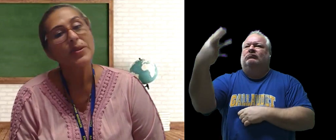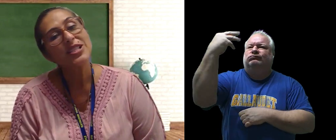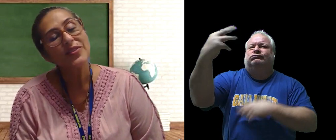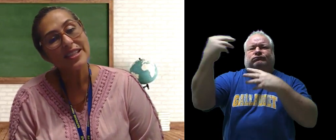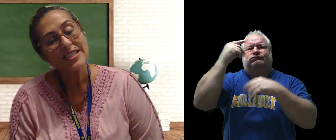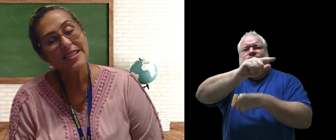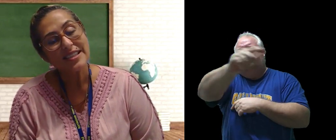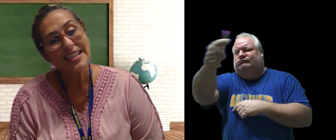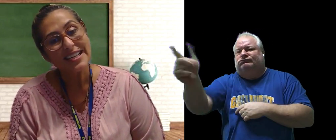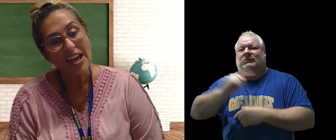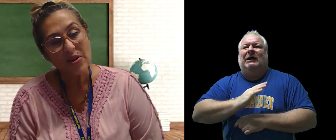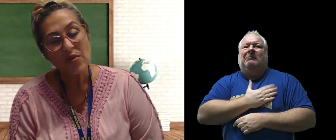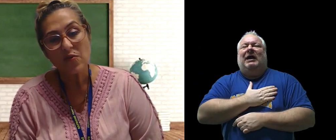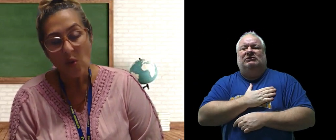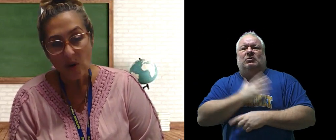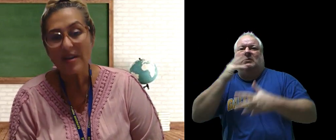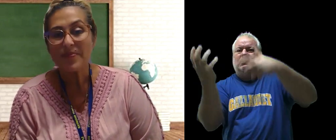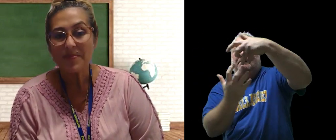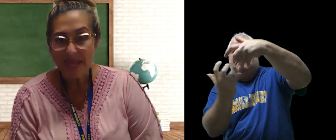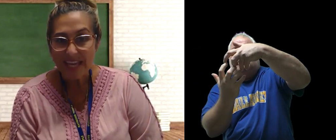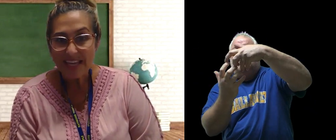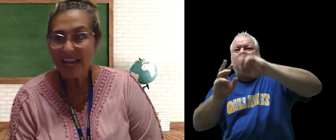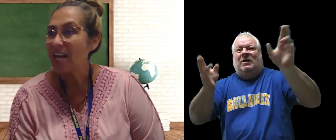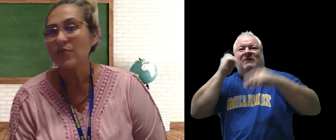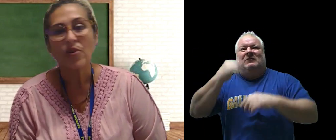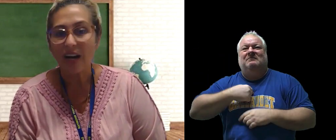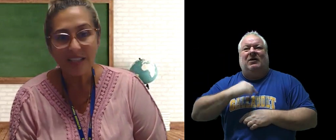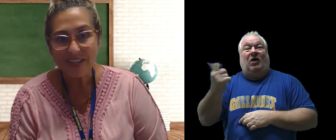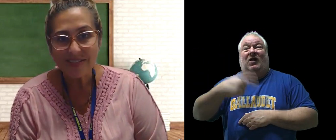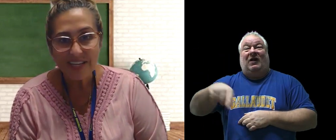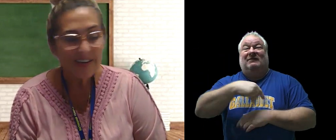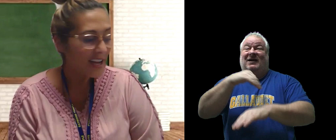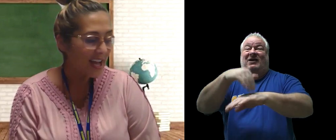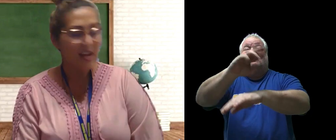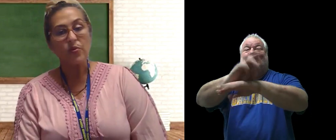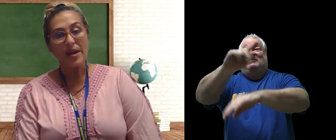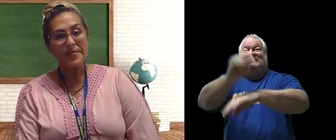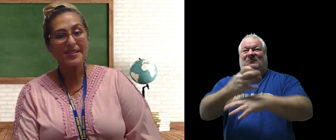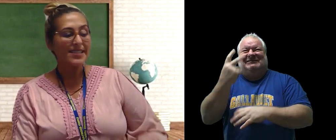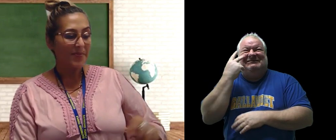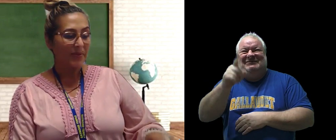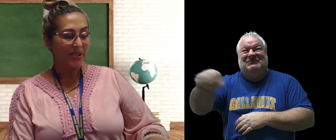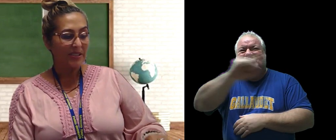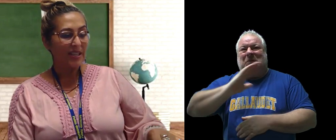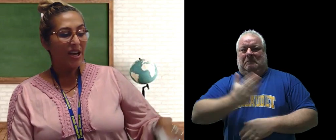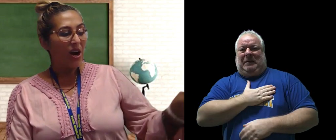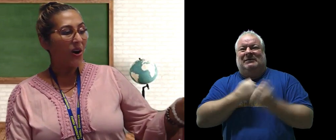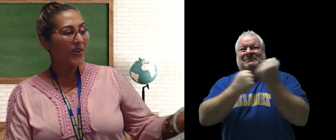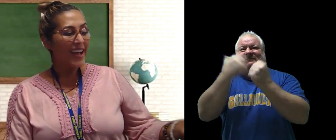of the Pledge of Allegiance together for me and for all of us here at Raymond